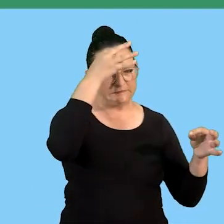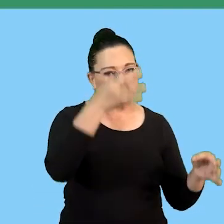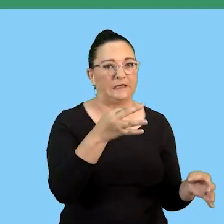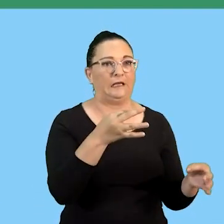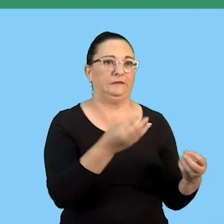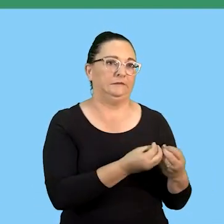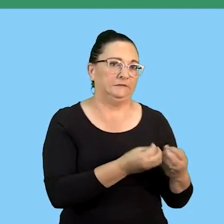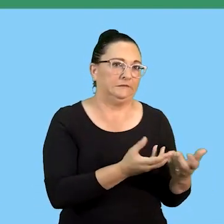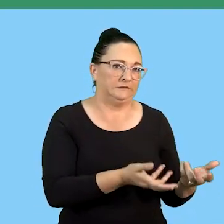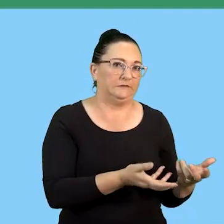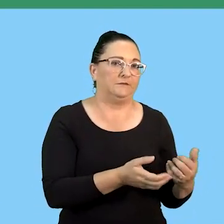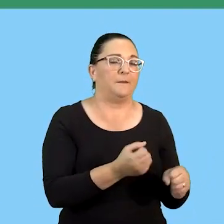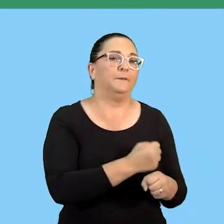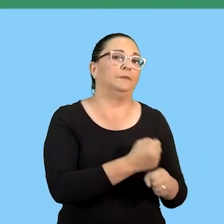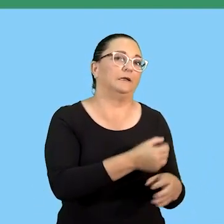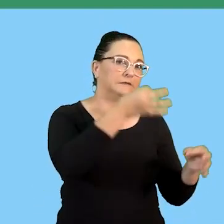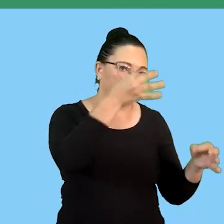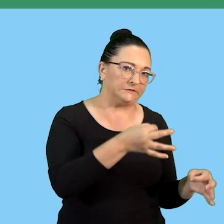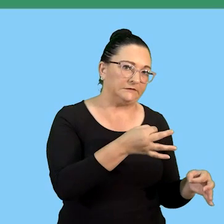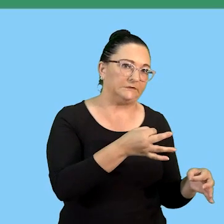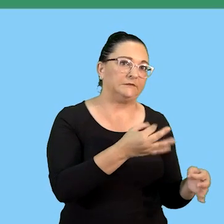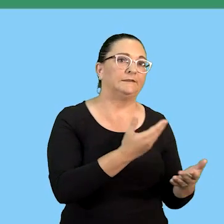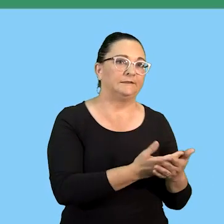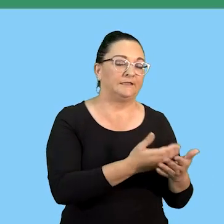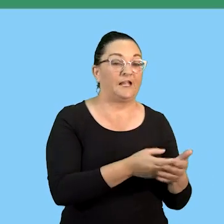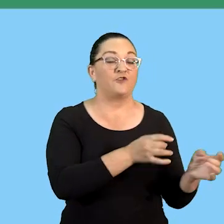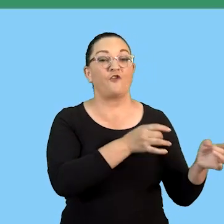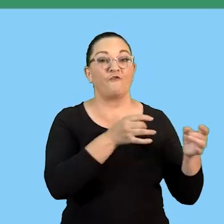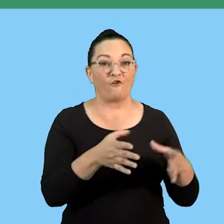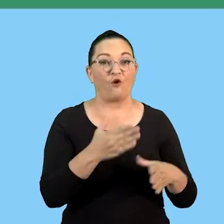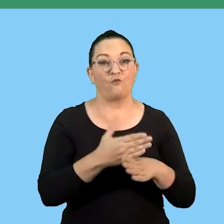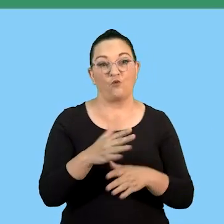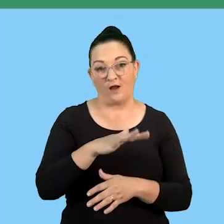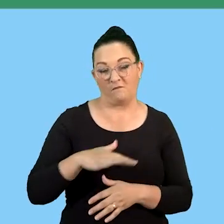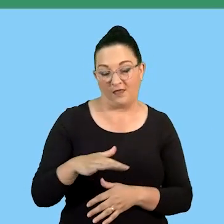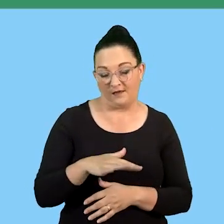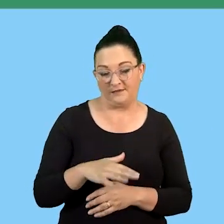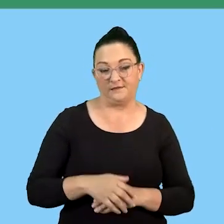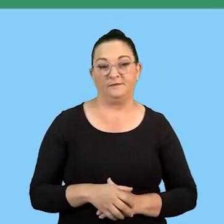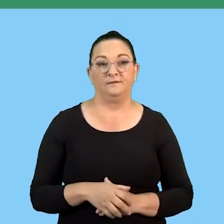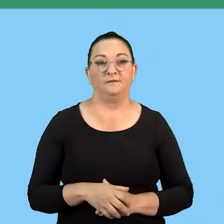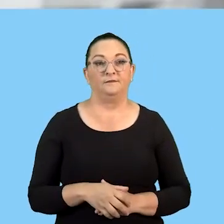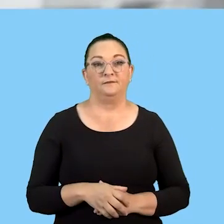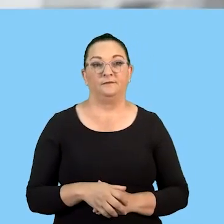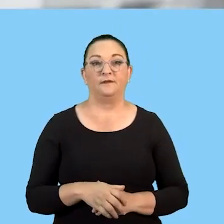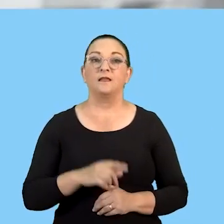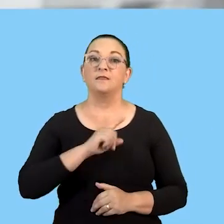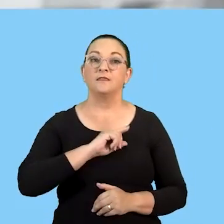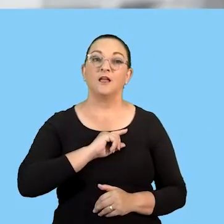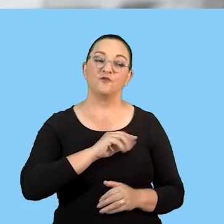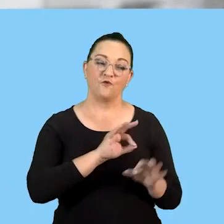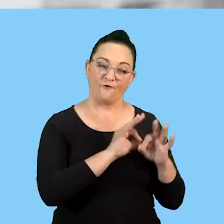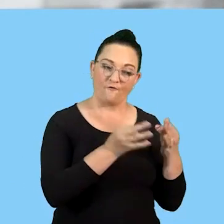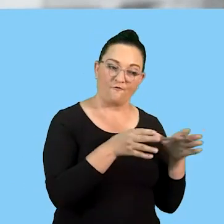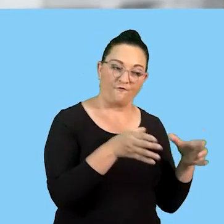decision making. When they want to decide or to make a decision, they have to inform the workplace forum, the employees rather, they need to know. That's what the